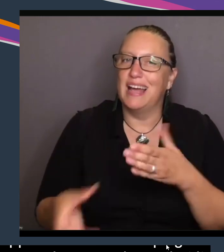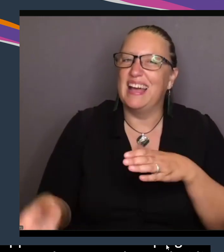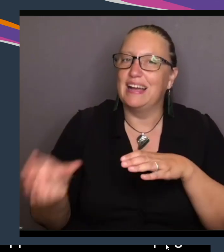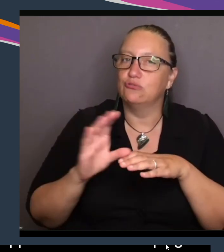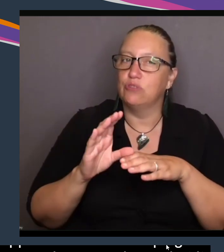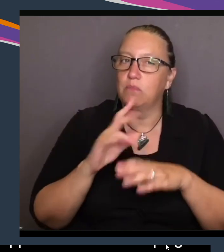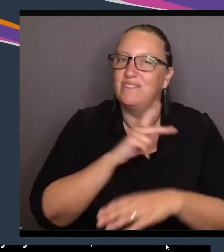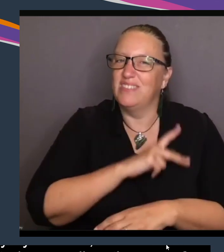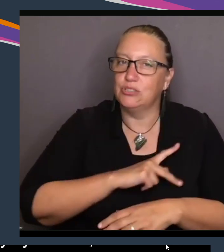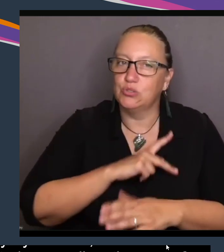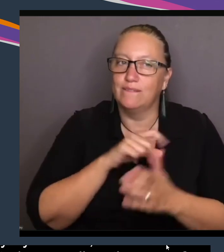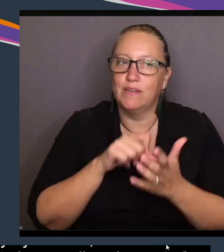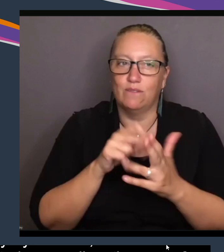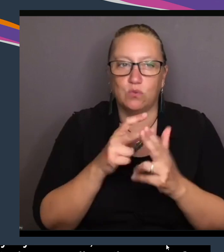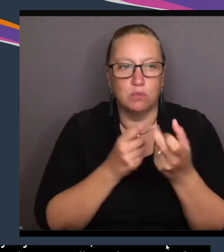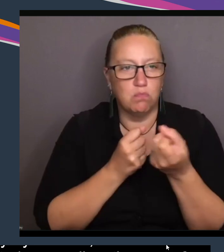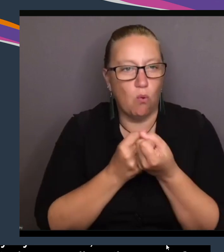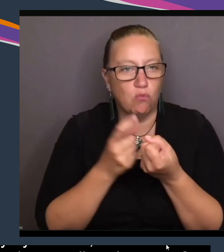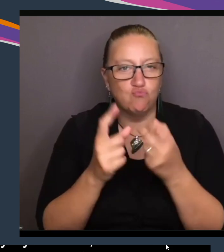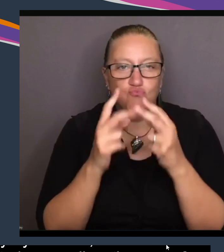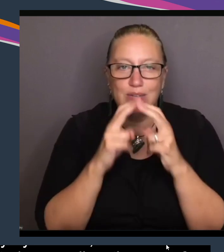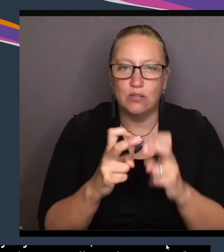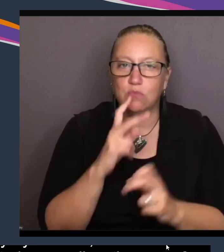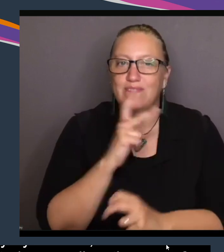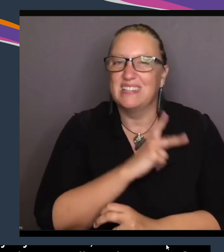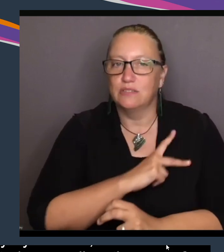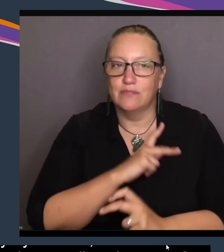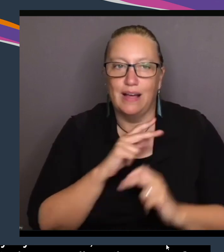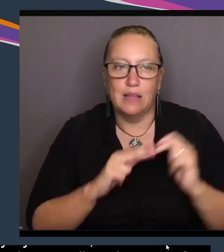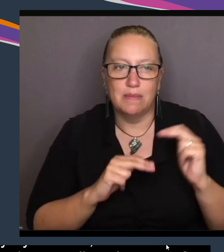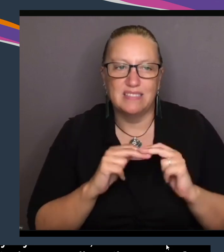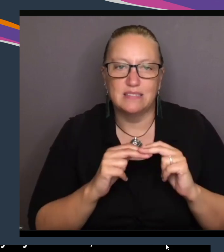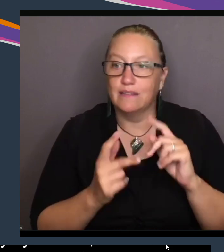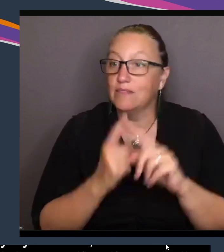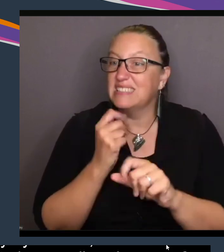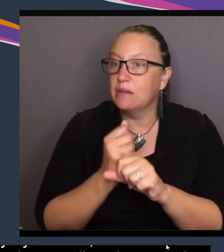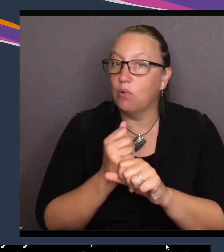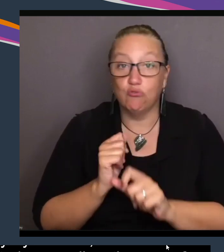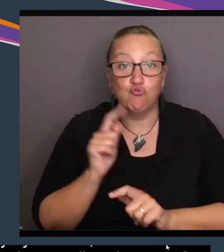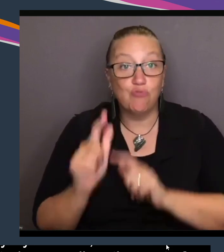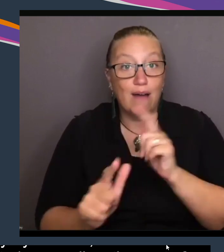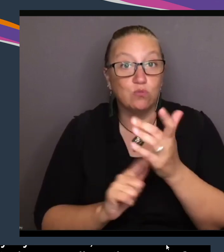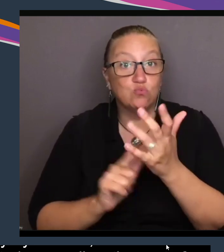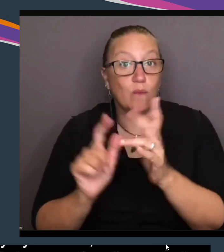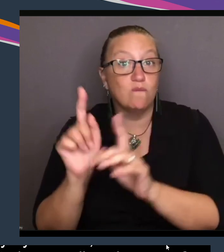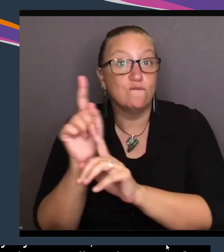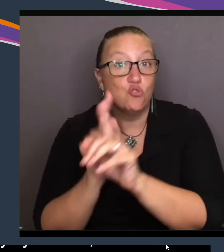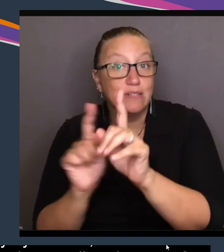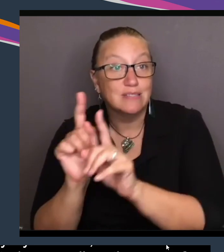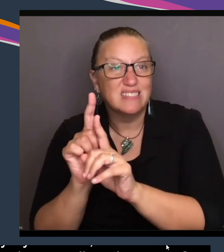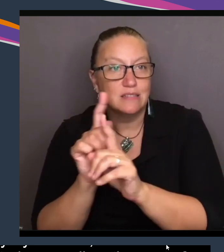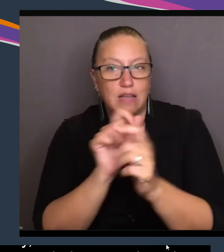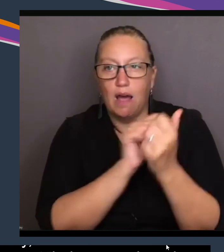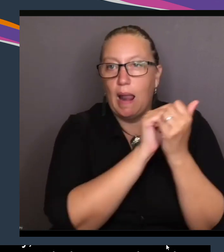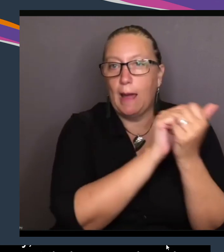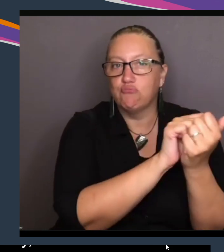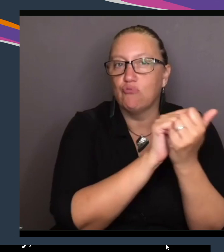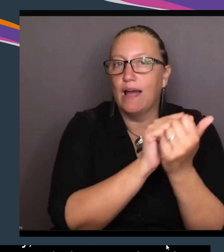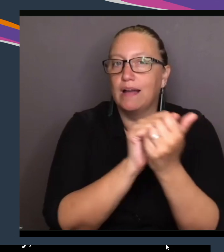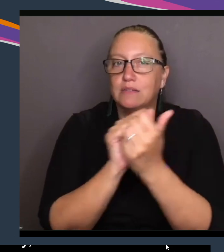development, including activities like conference travel, collaboration with disability